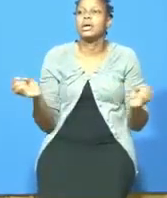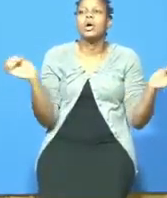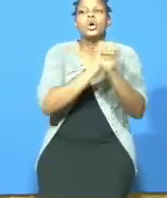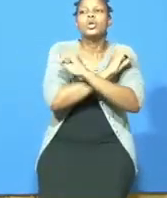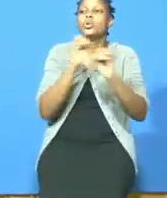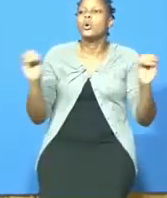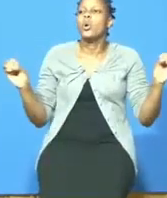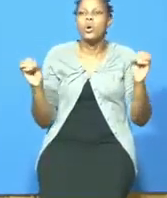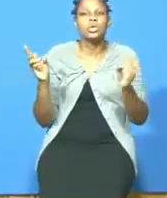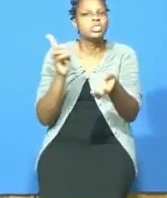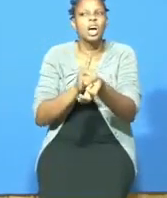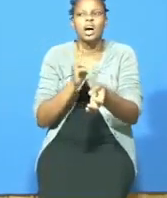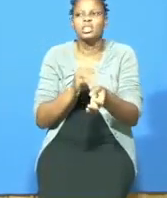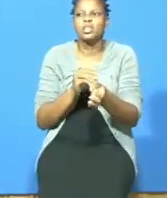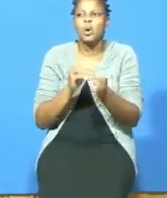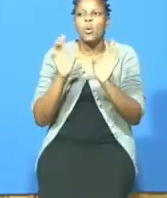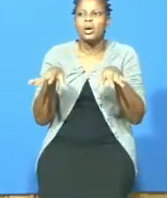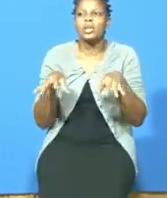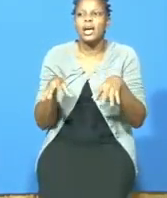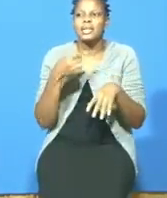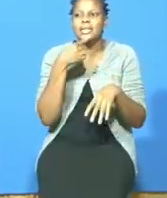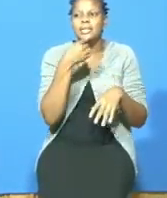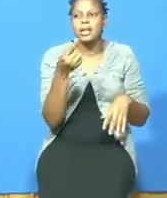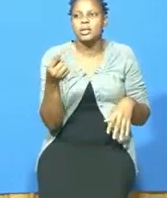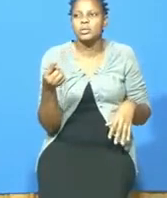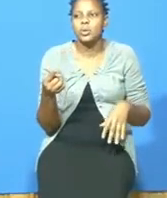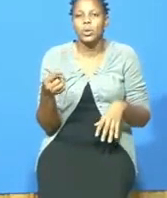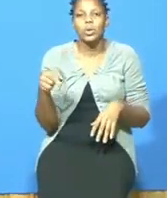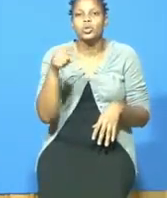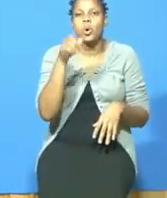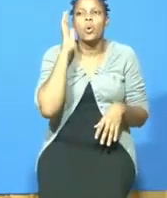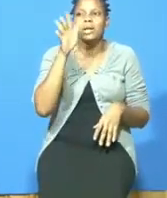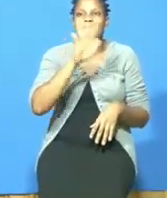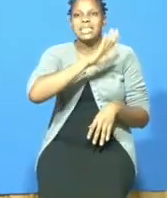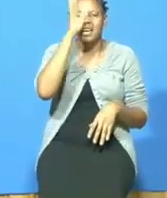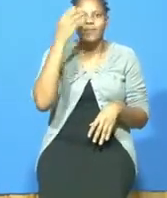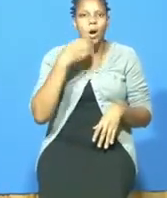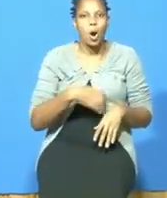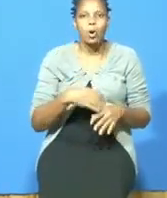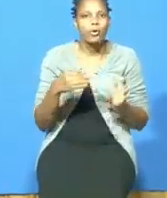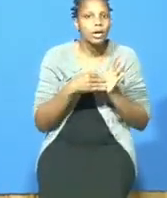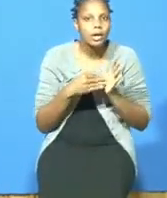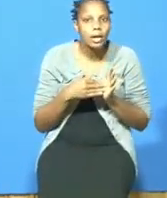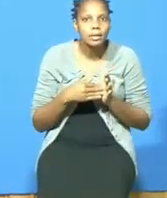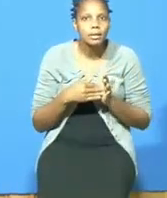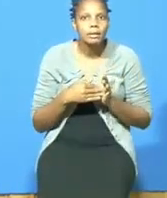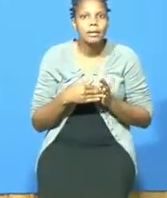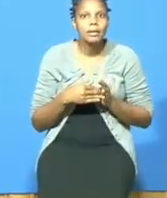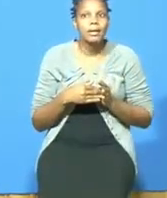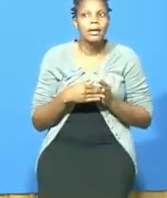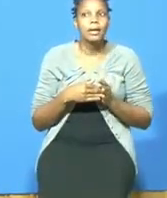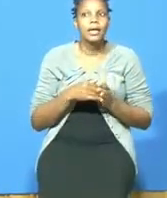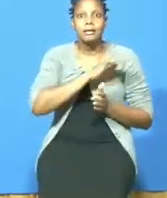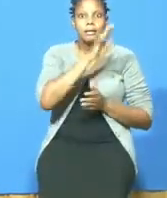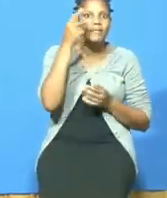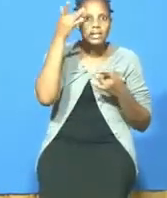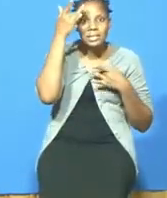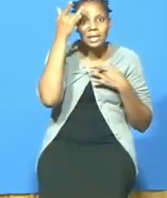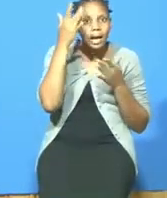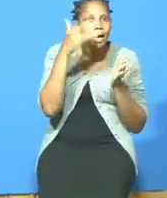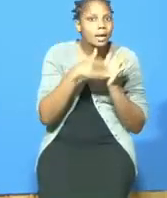no doctor who can tell you you will never hunger again and you will never sick again.